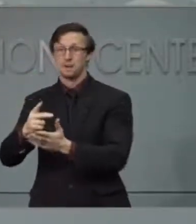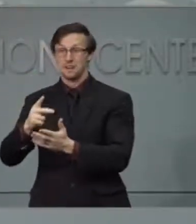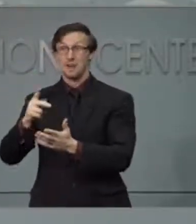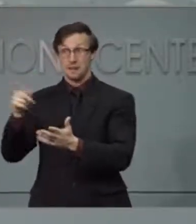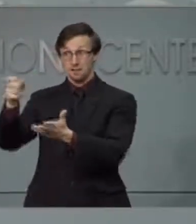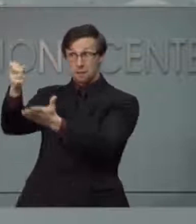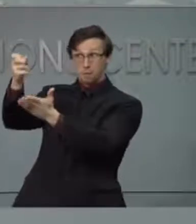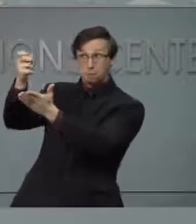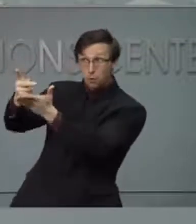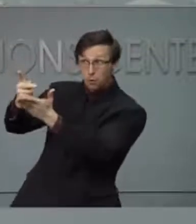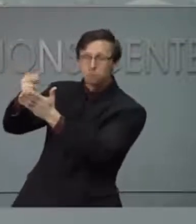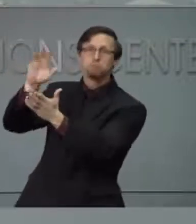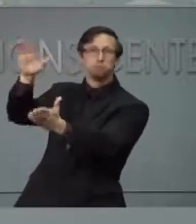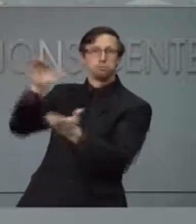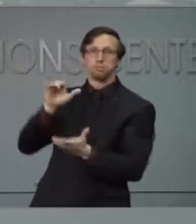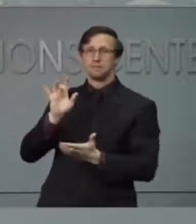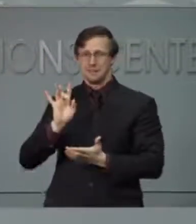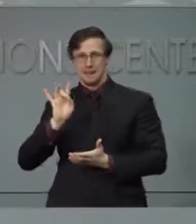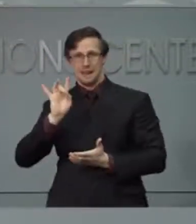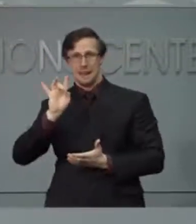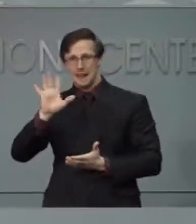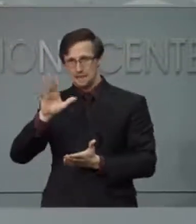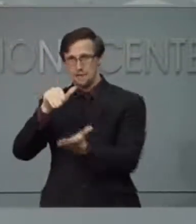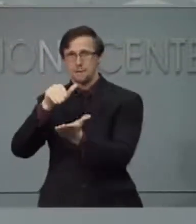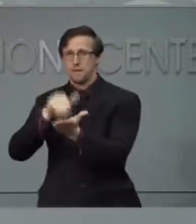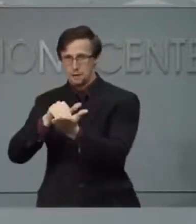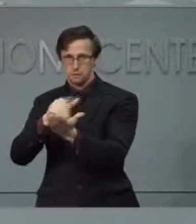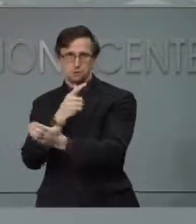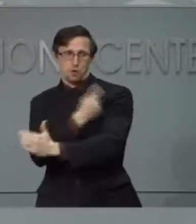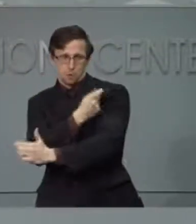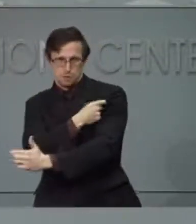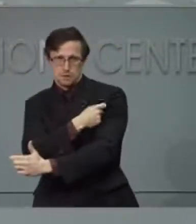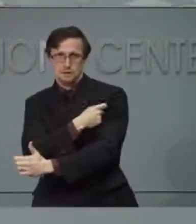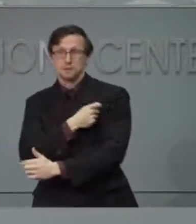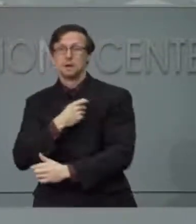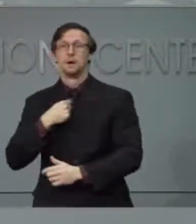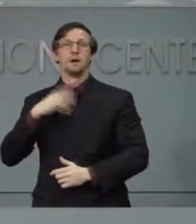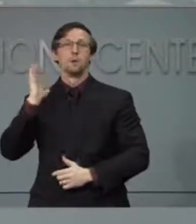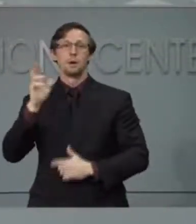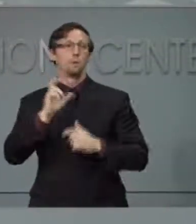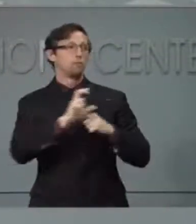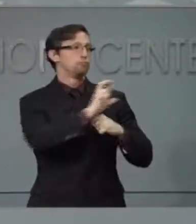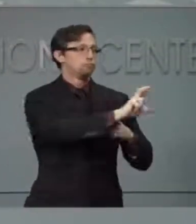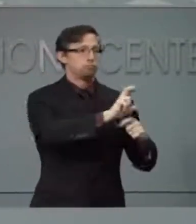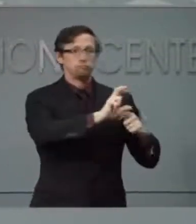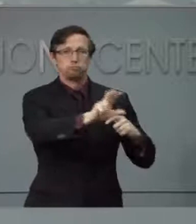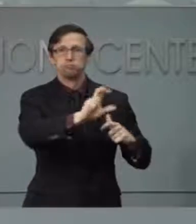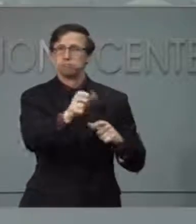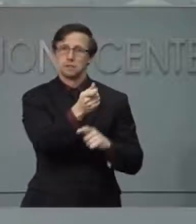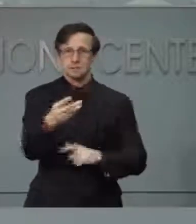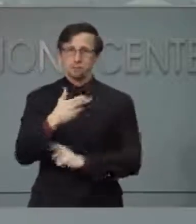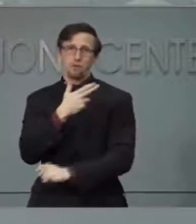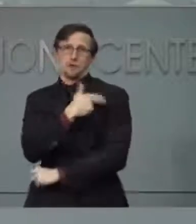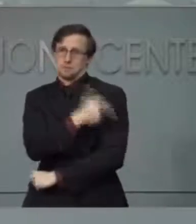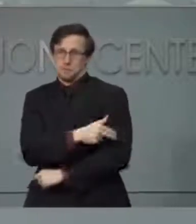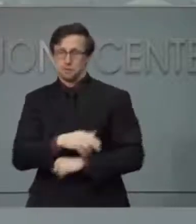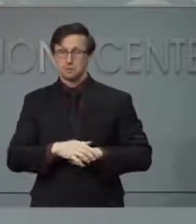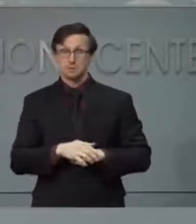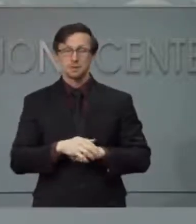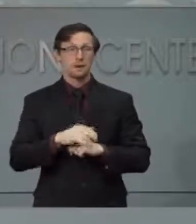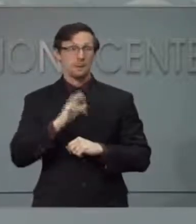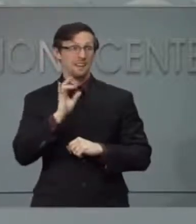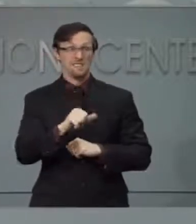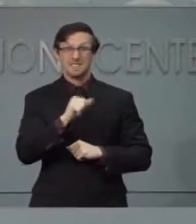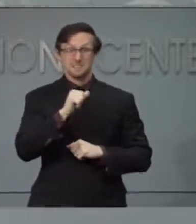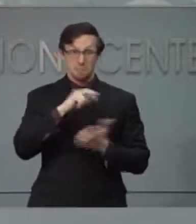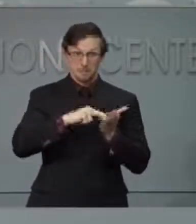85,000 doses, and we will distribute those 85,000 doses to a number of hospitals. We won't have even enough to get it to every single